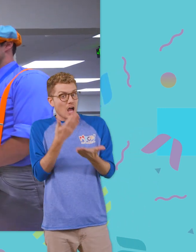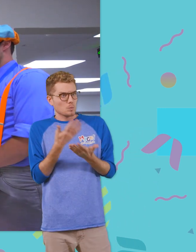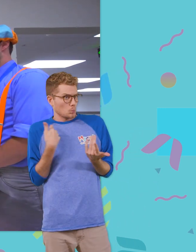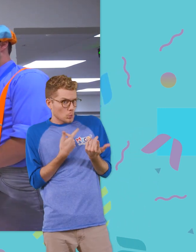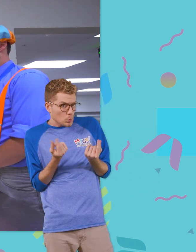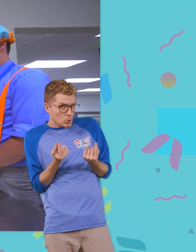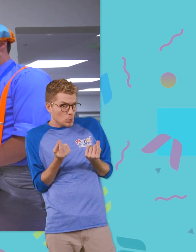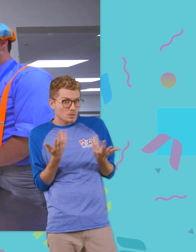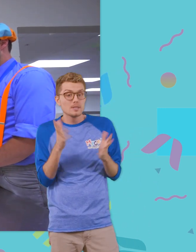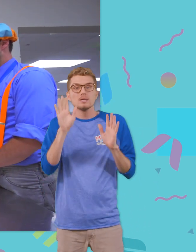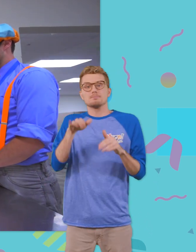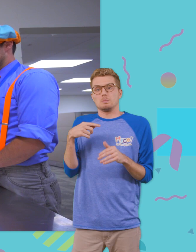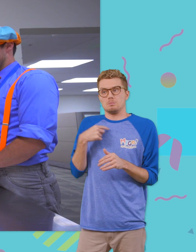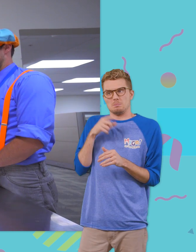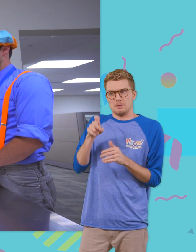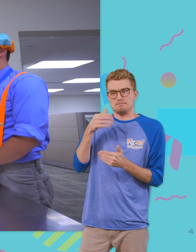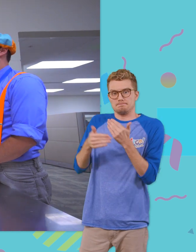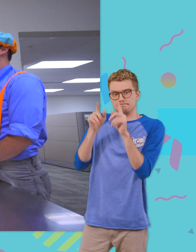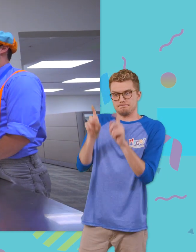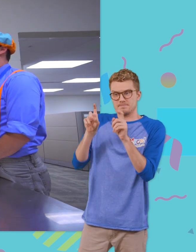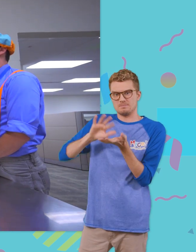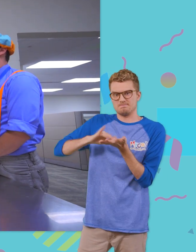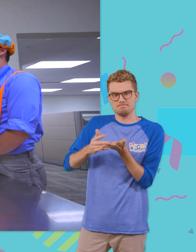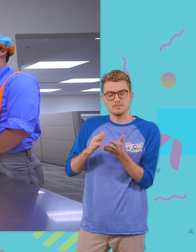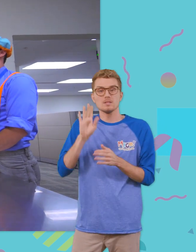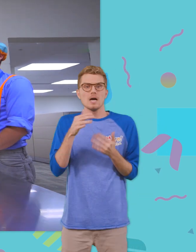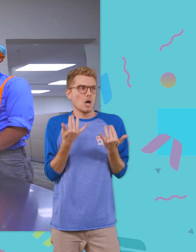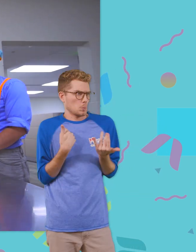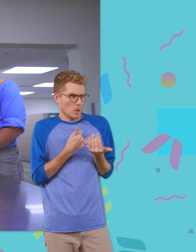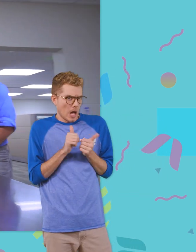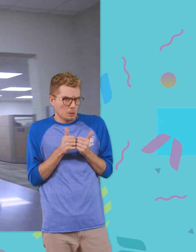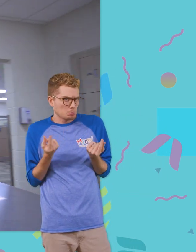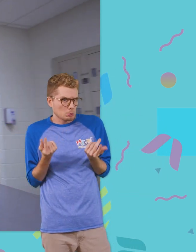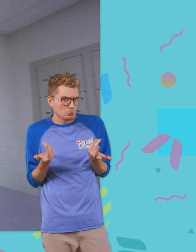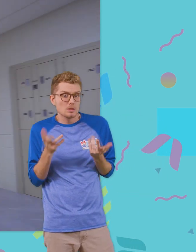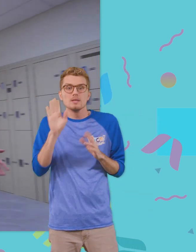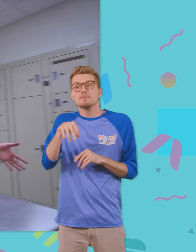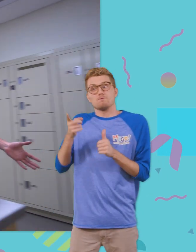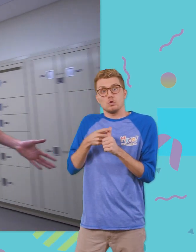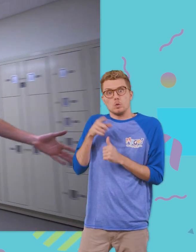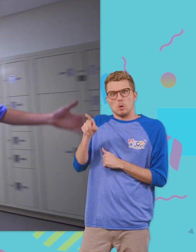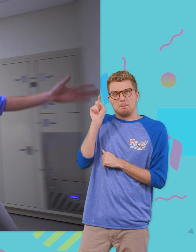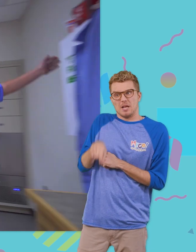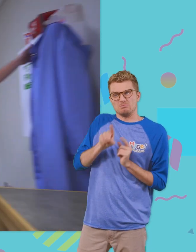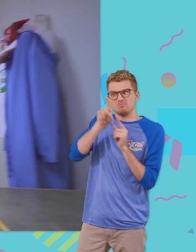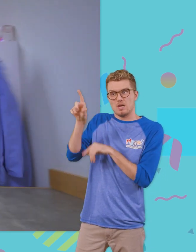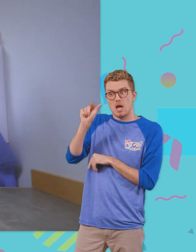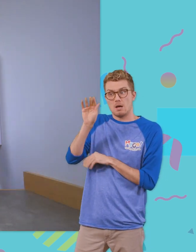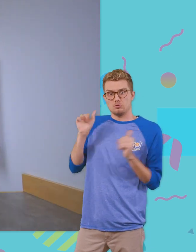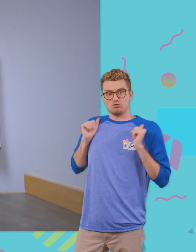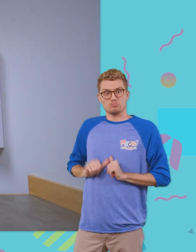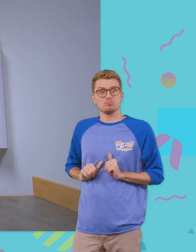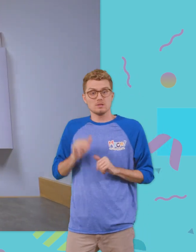What do we do? So we're gonna process it for prints. Okay, how do we do that? First, you're gonna need your lab coat. Ooh, lab coat.